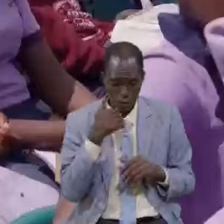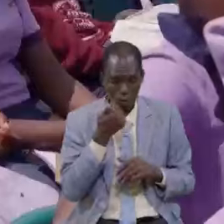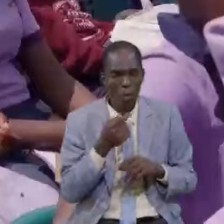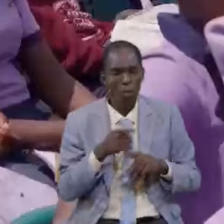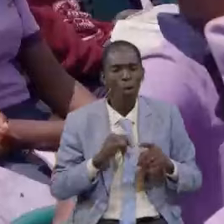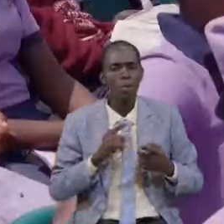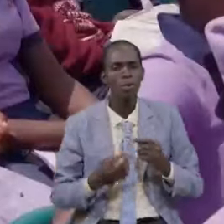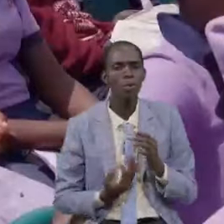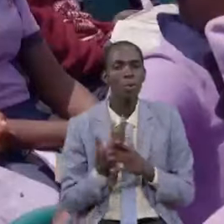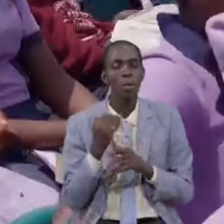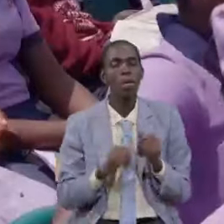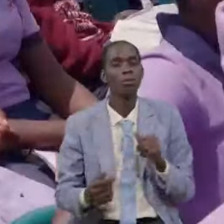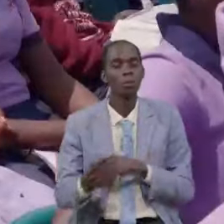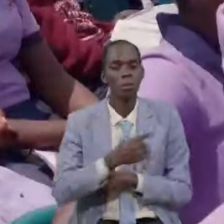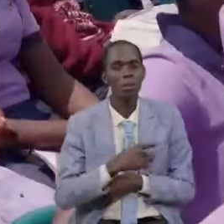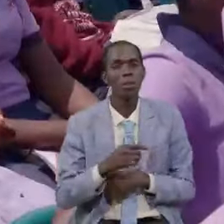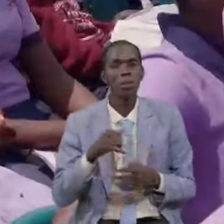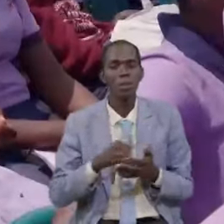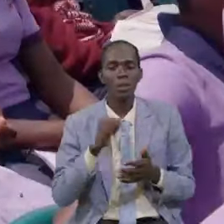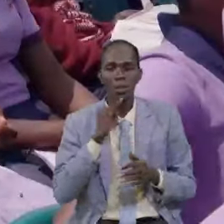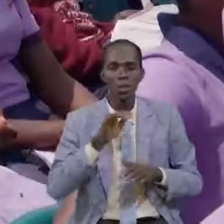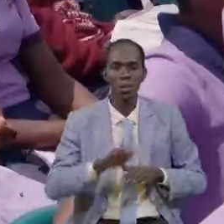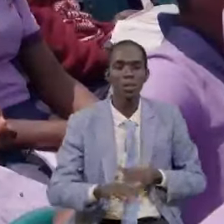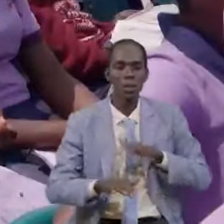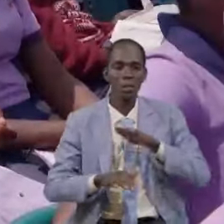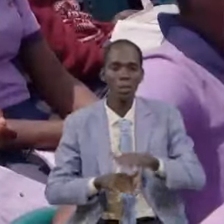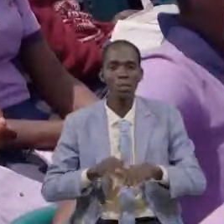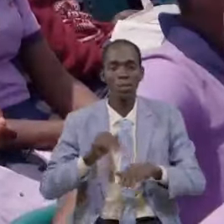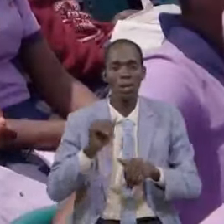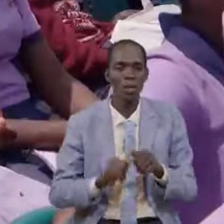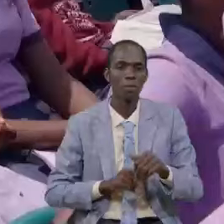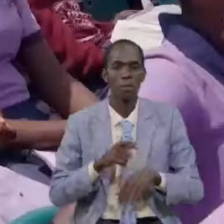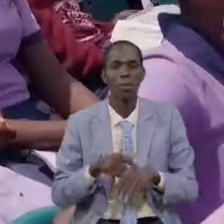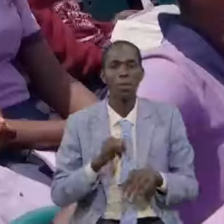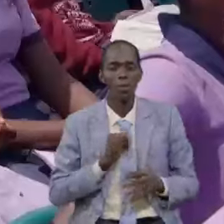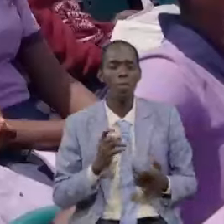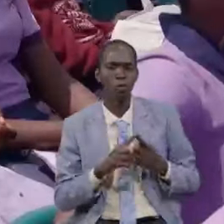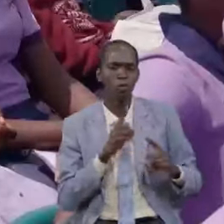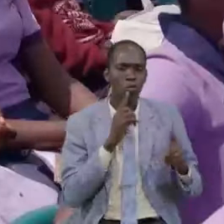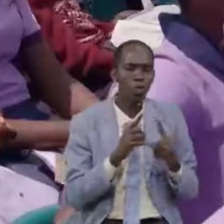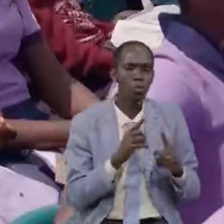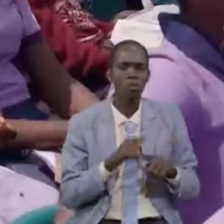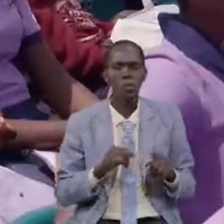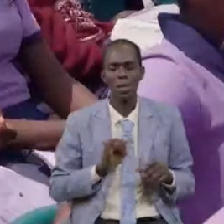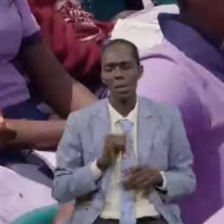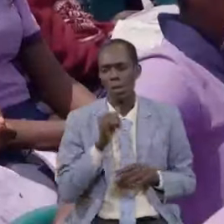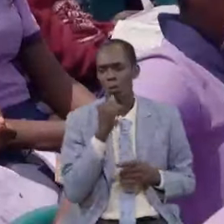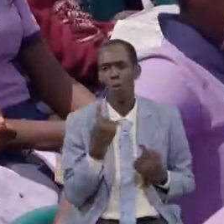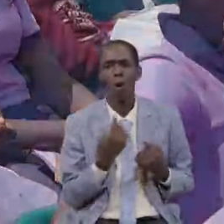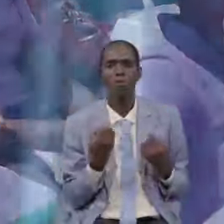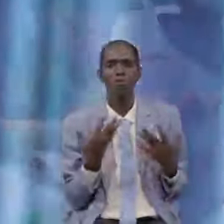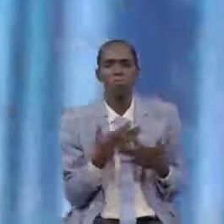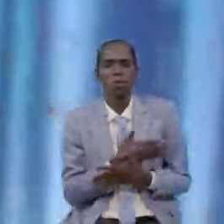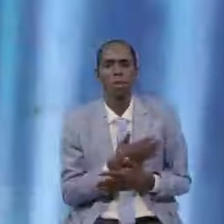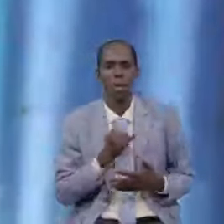talk to somebody today I've always been afraid to talk to. I'm going to look at somebody eyeball to eyeball today.